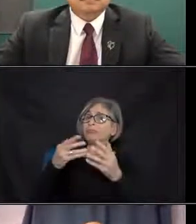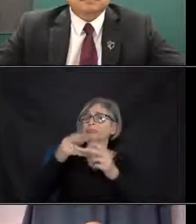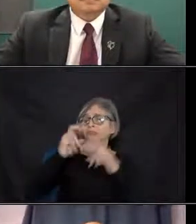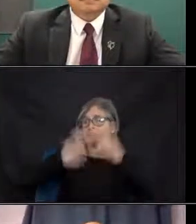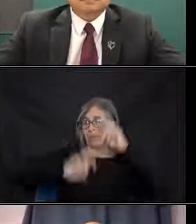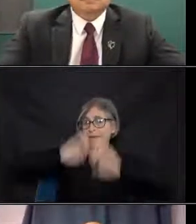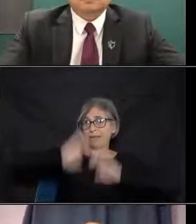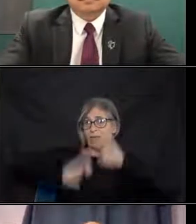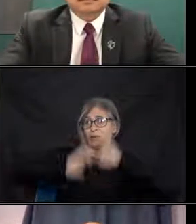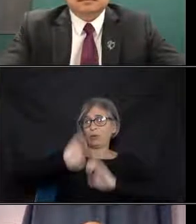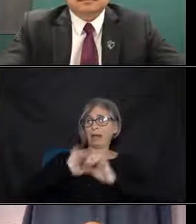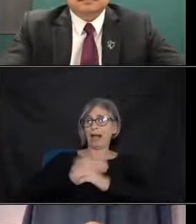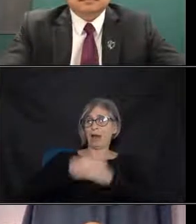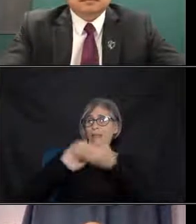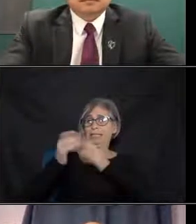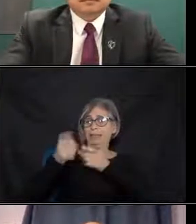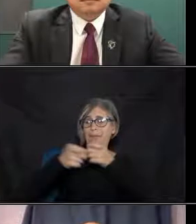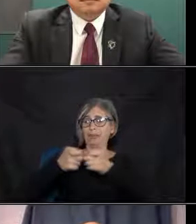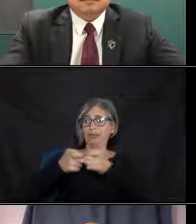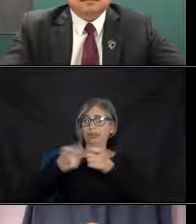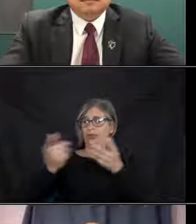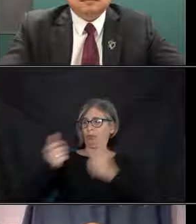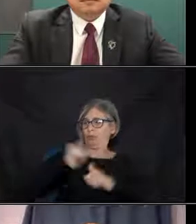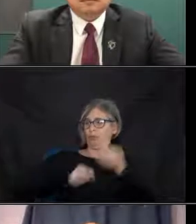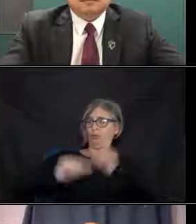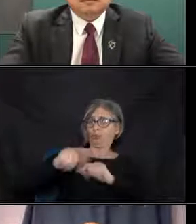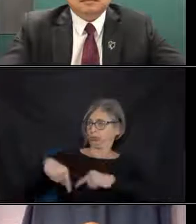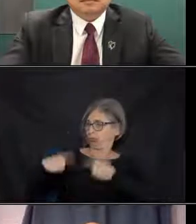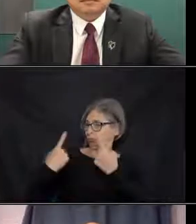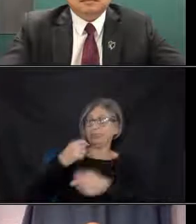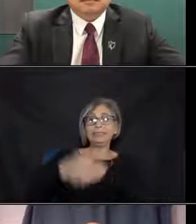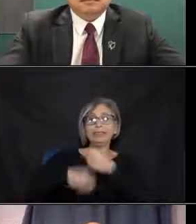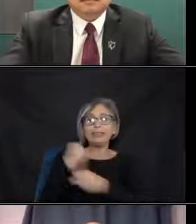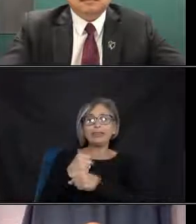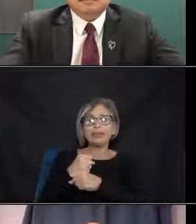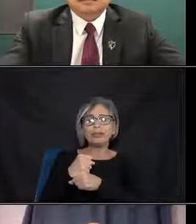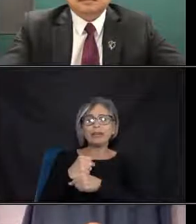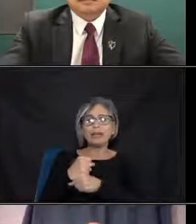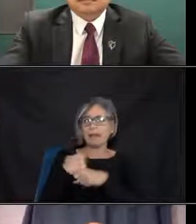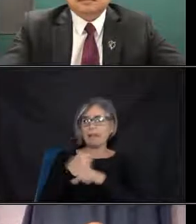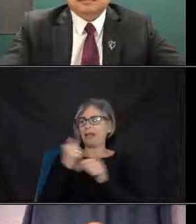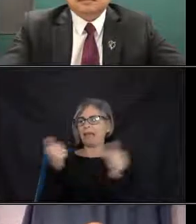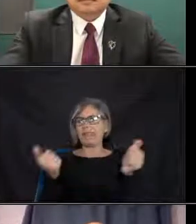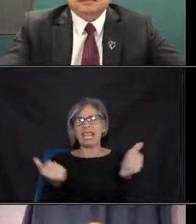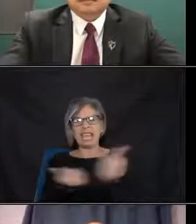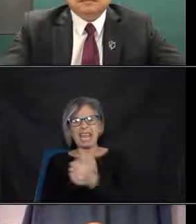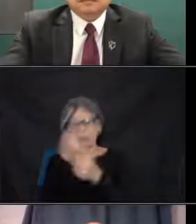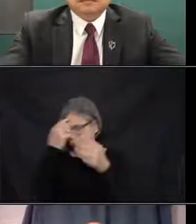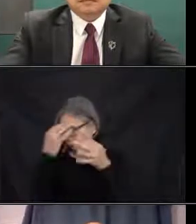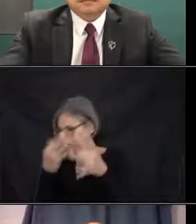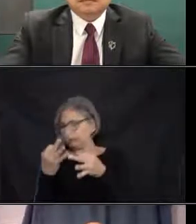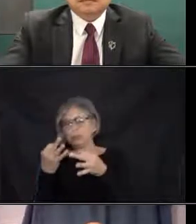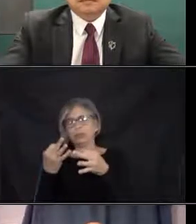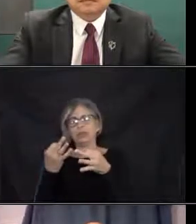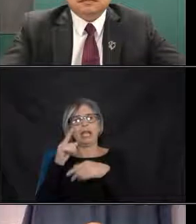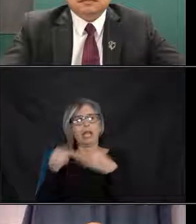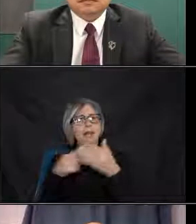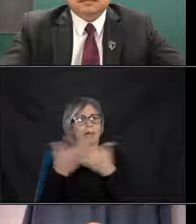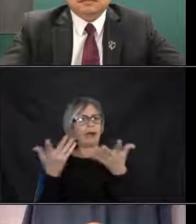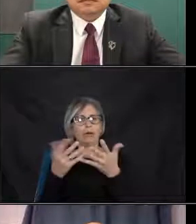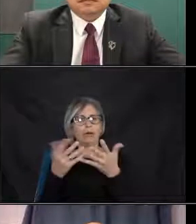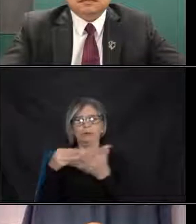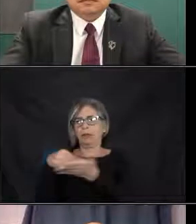city manager for her performance over the past year and make any determinations regarding any